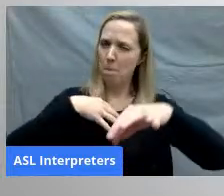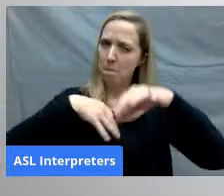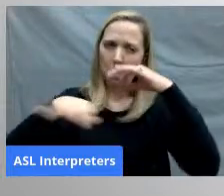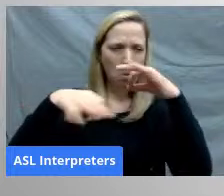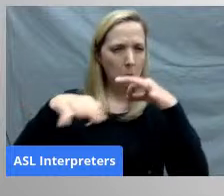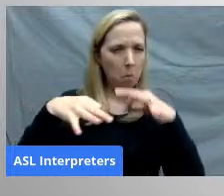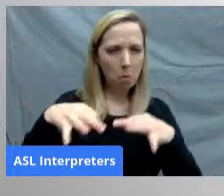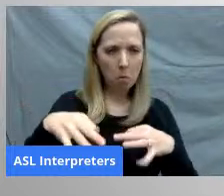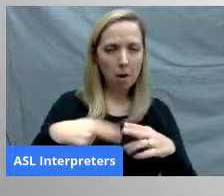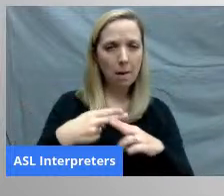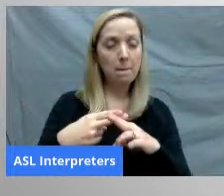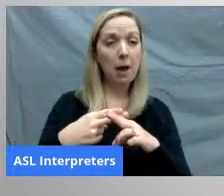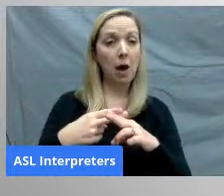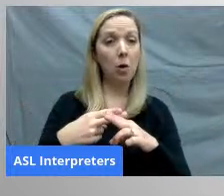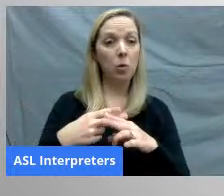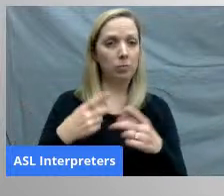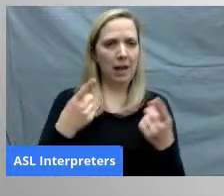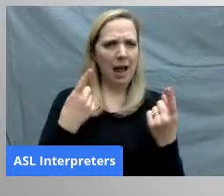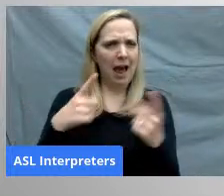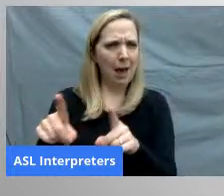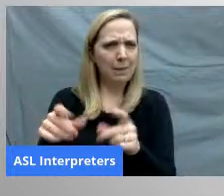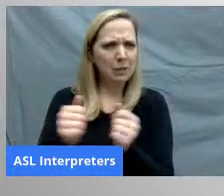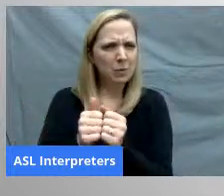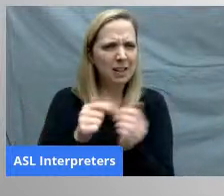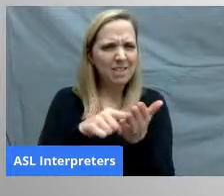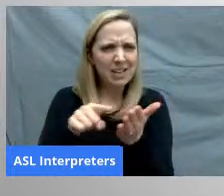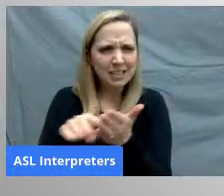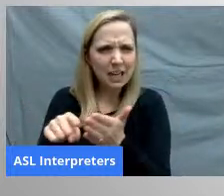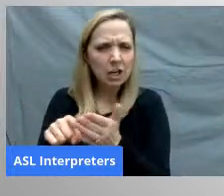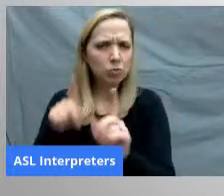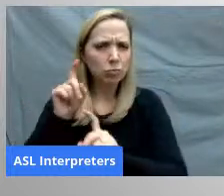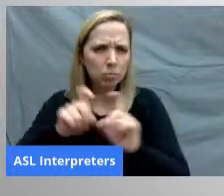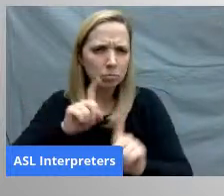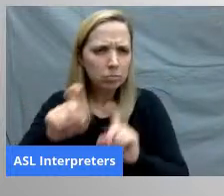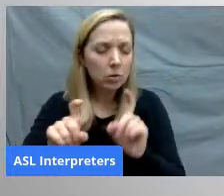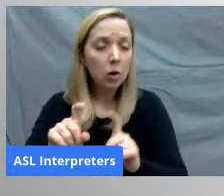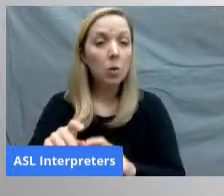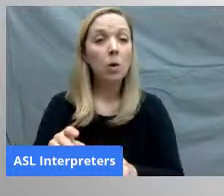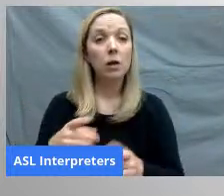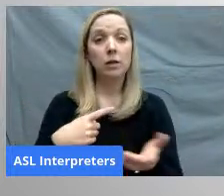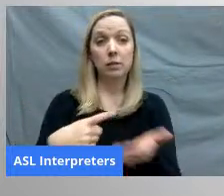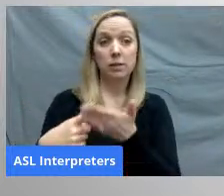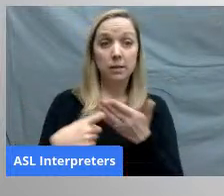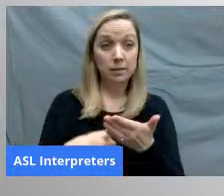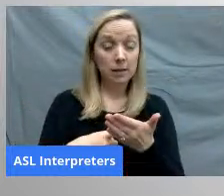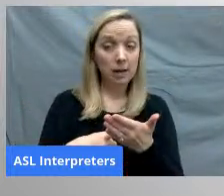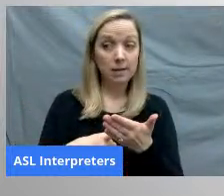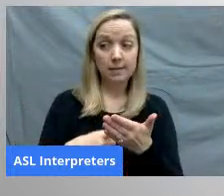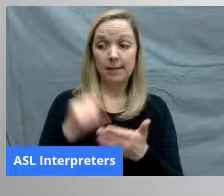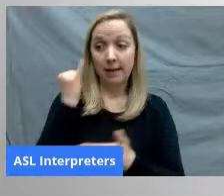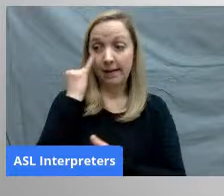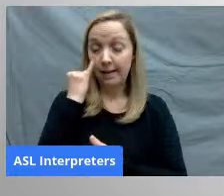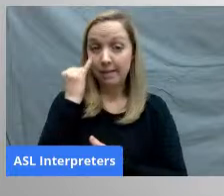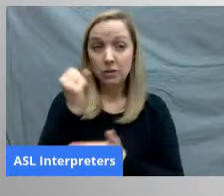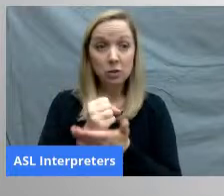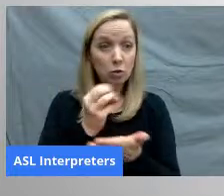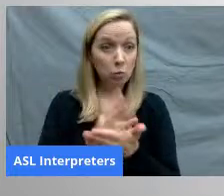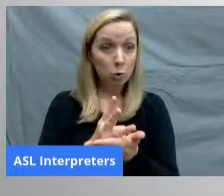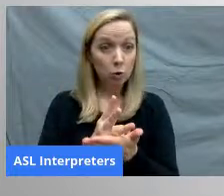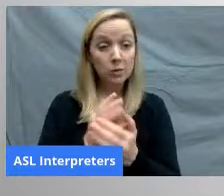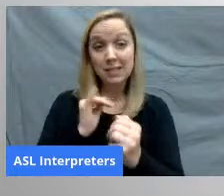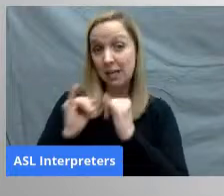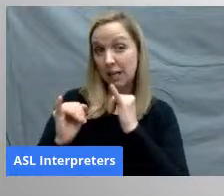of talk about making sure that if a social worker is interviewing a child and